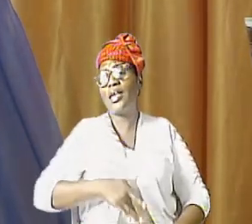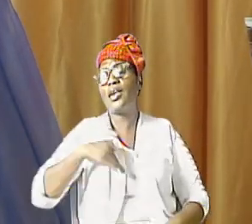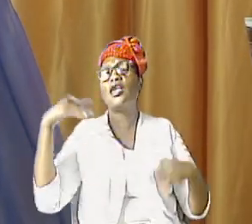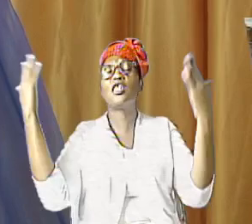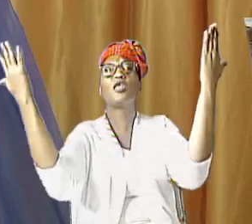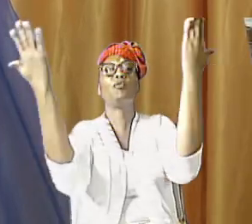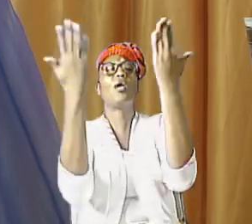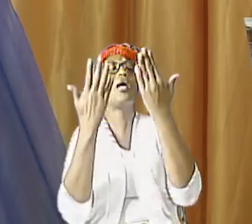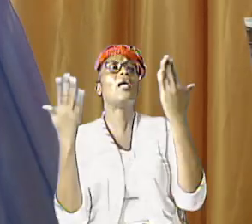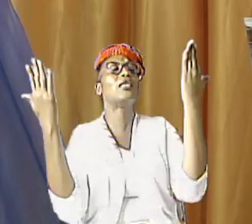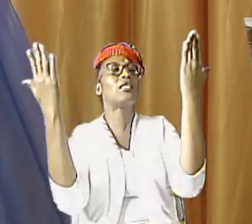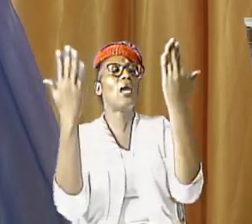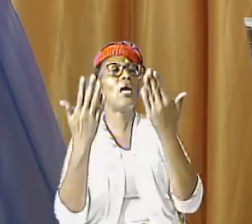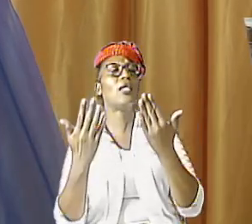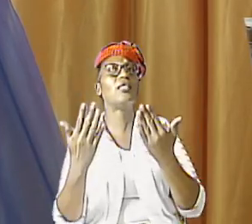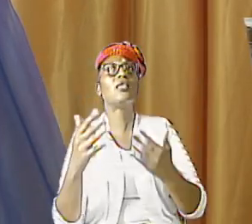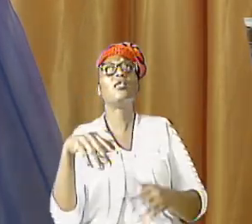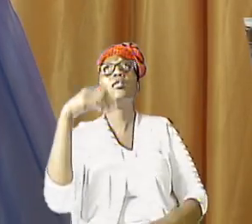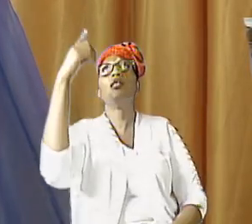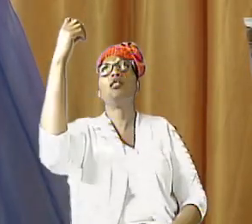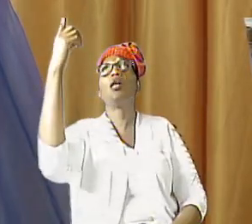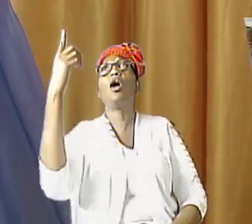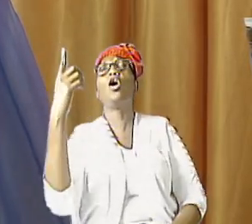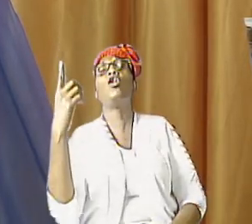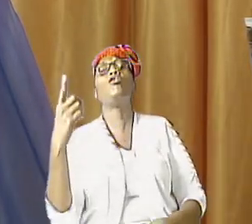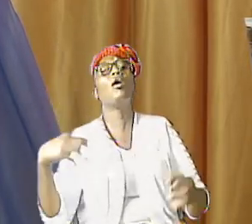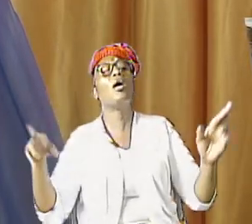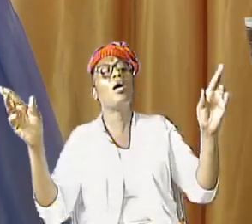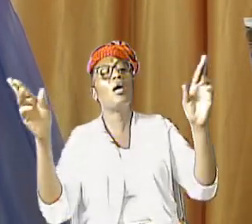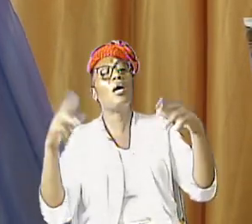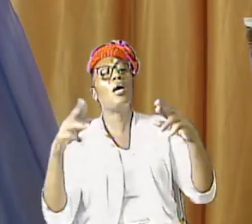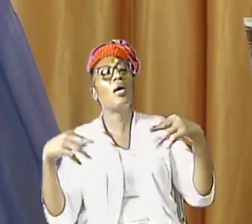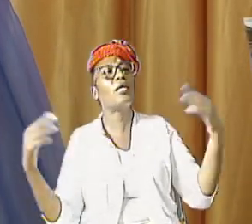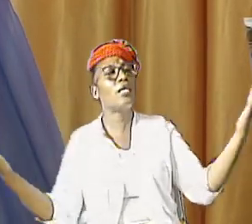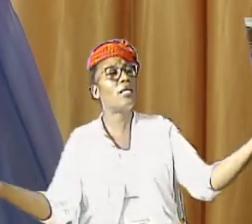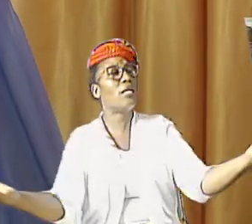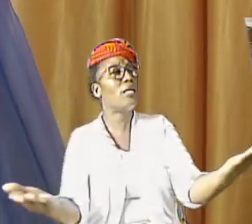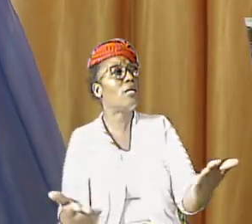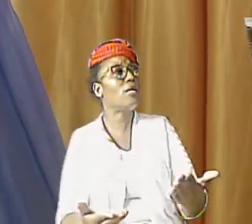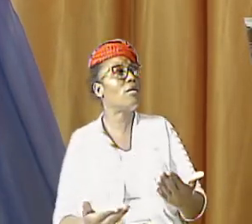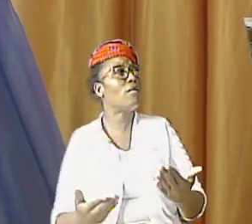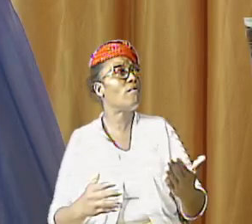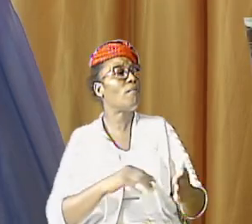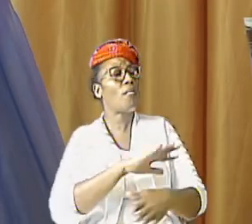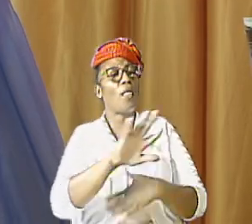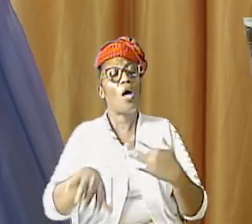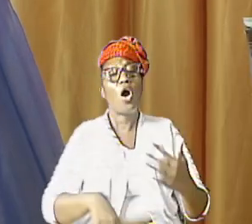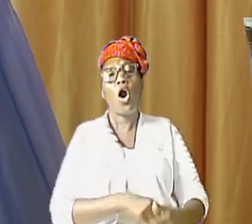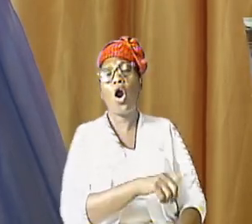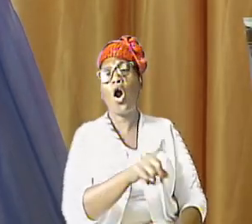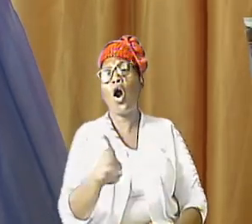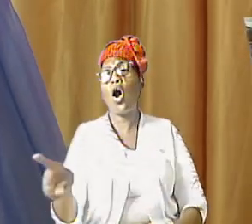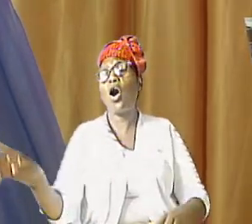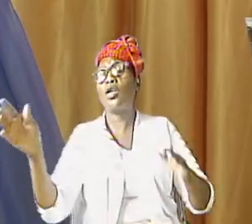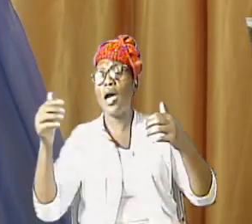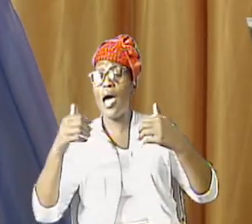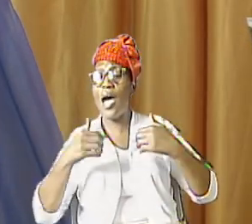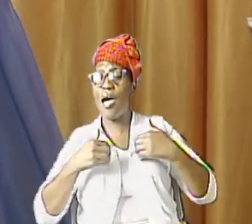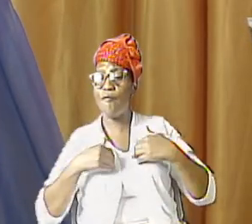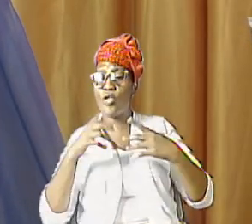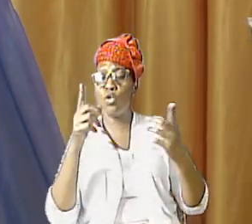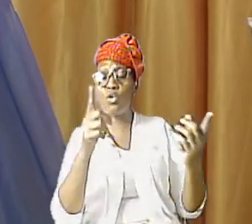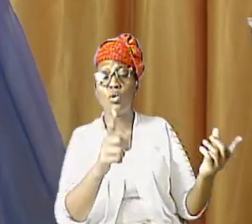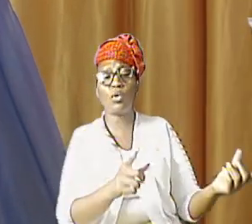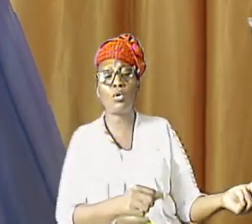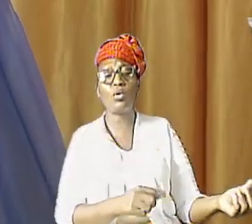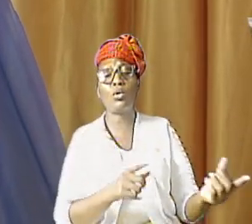Can you feel his presence? It's already here. All you got to do, all